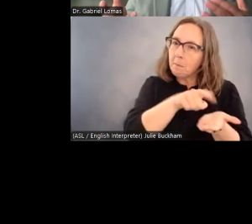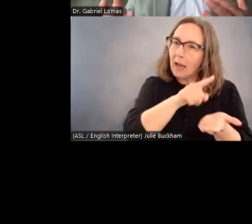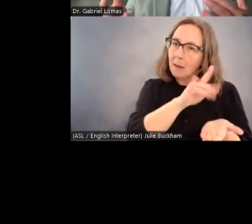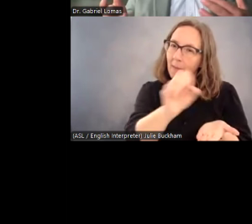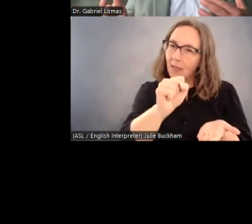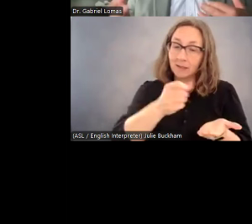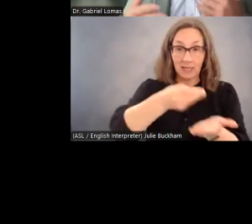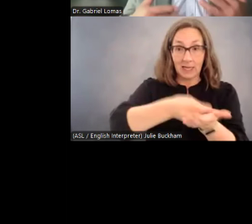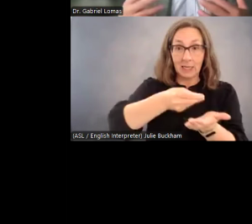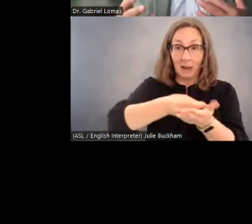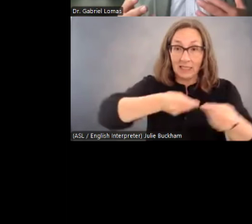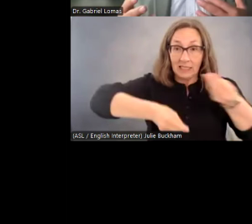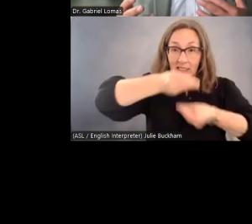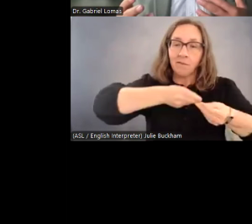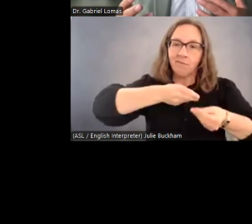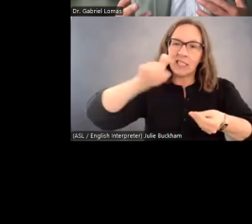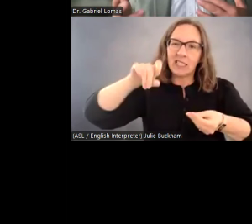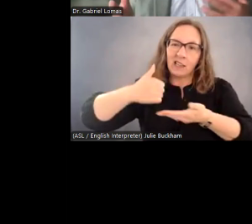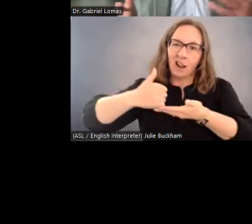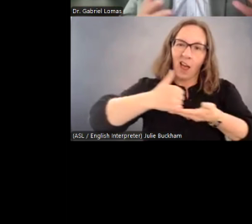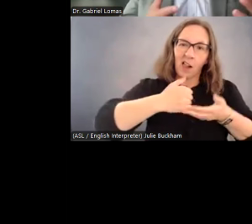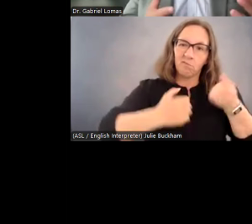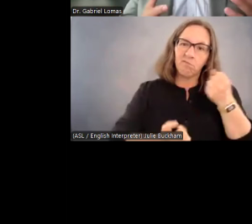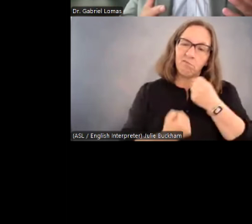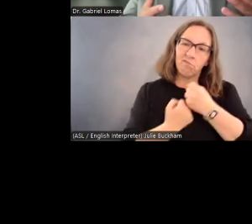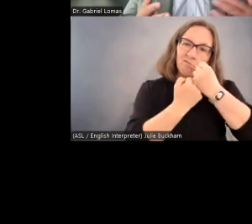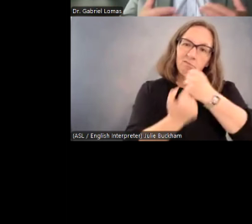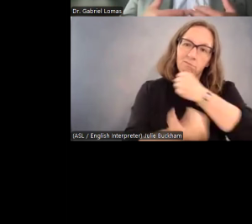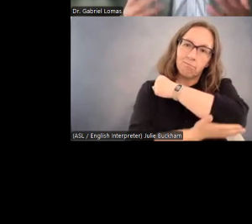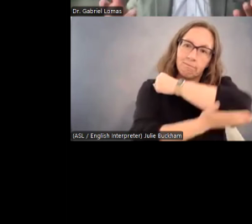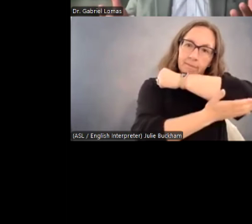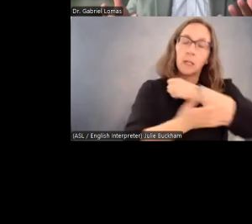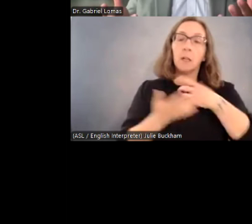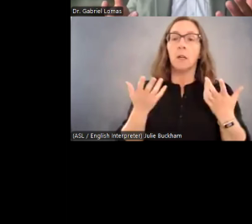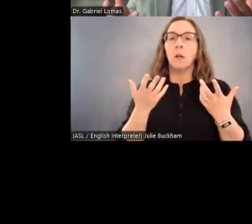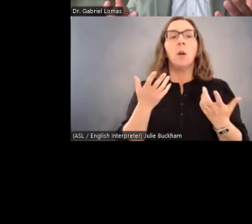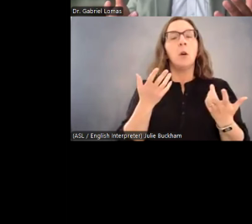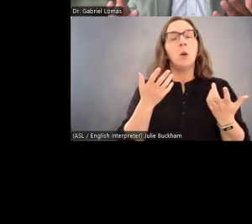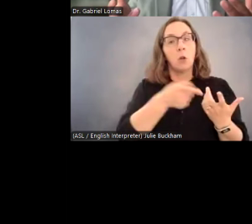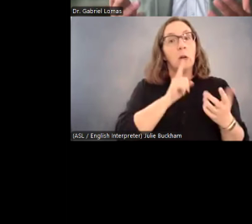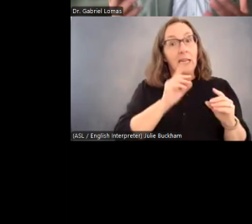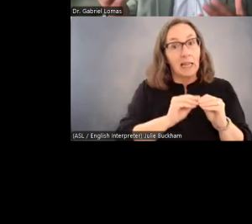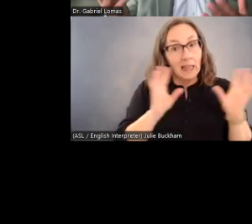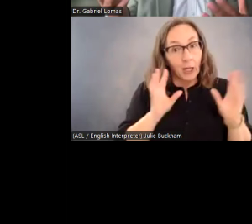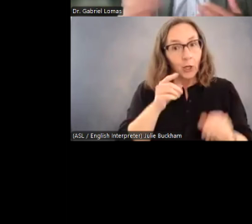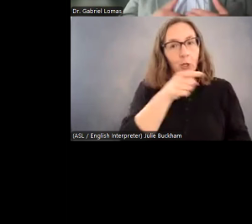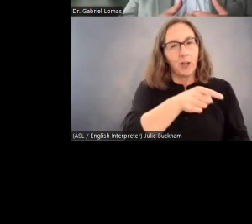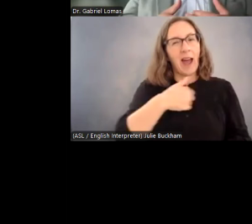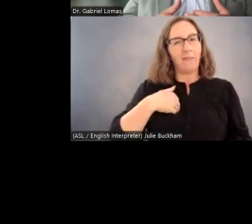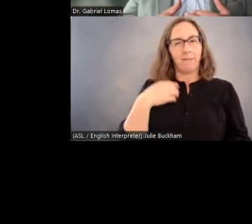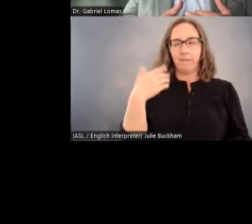money. And so because she can't live independently and because she needs some assistance, it's pretty clear that she has